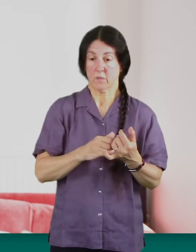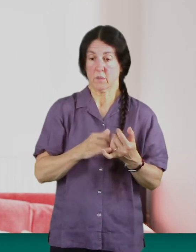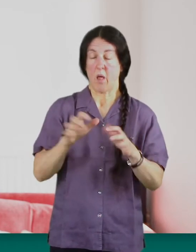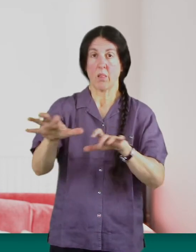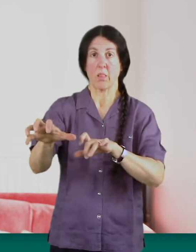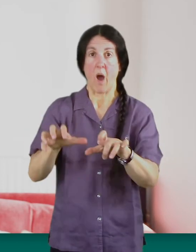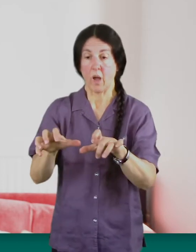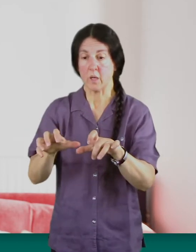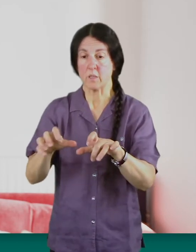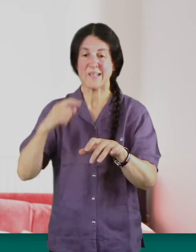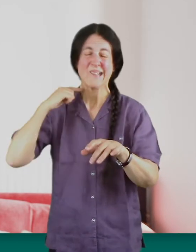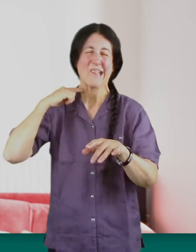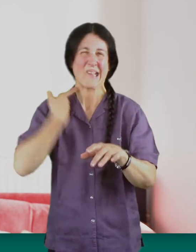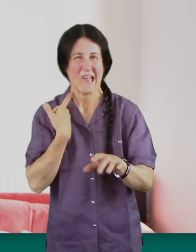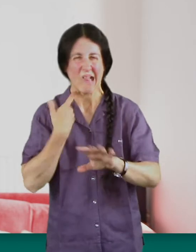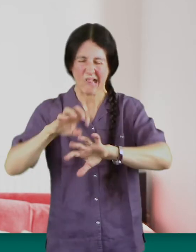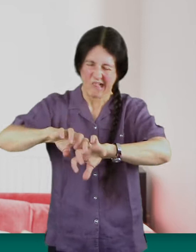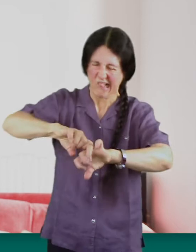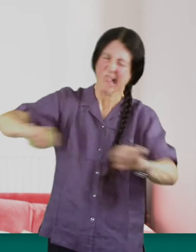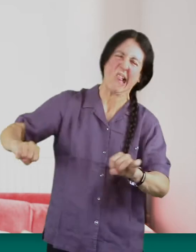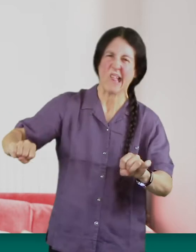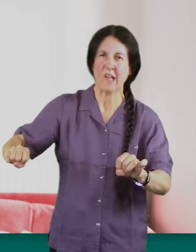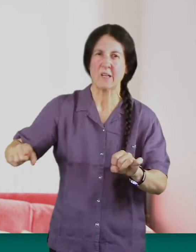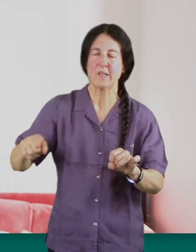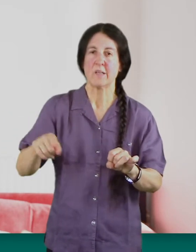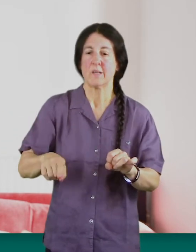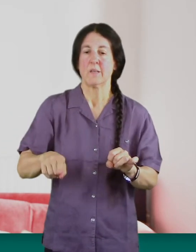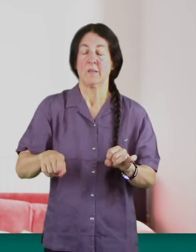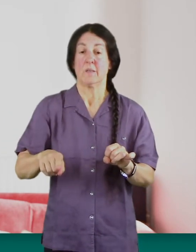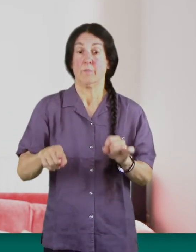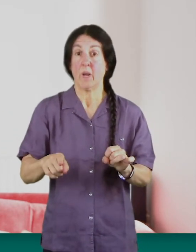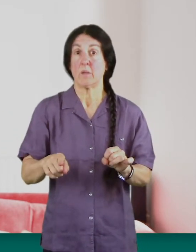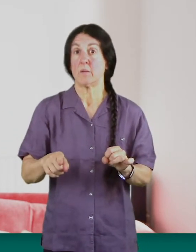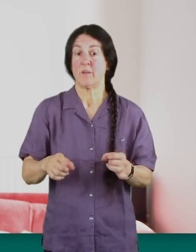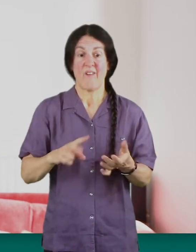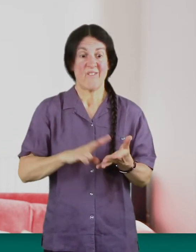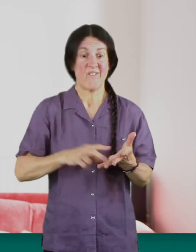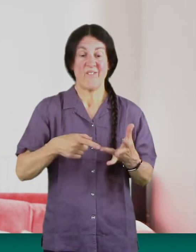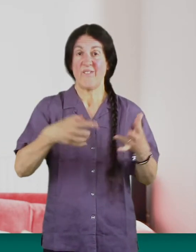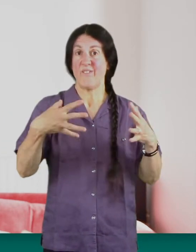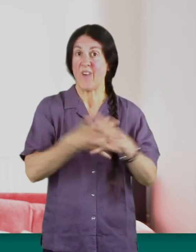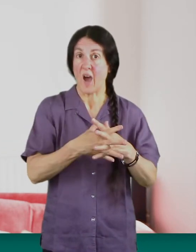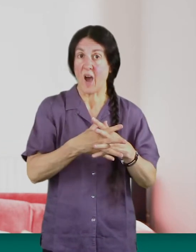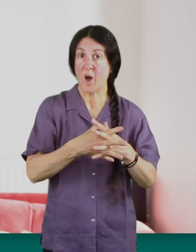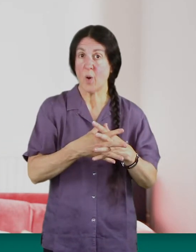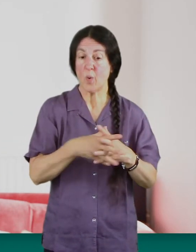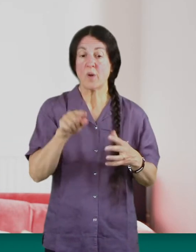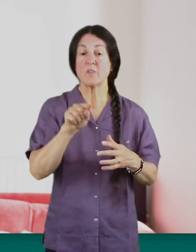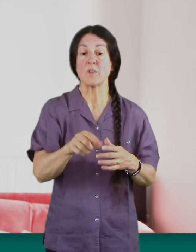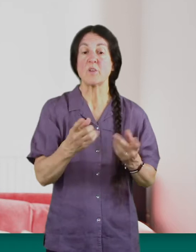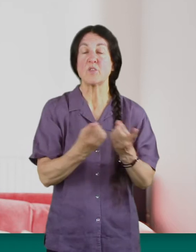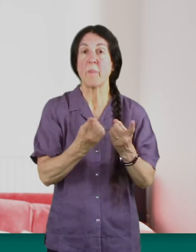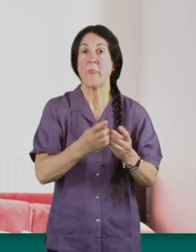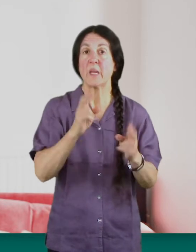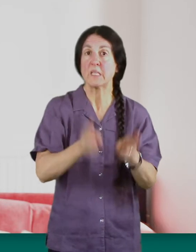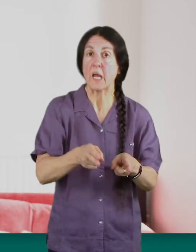dead. He also, by deceiving his parents, not telling them about what he's done and giving them honey